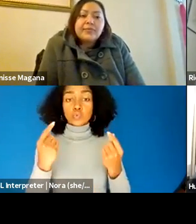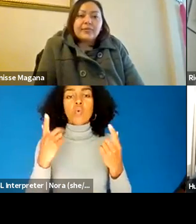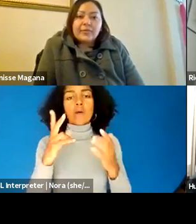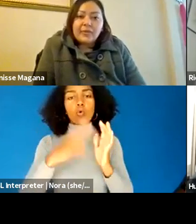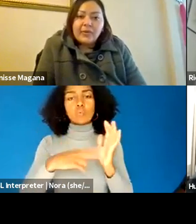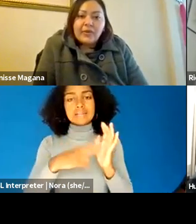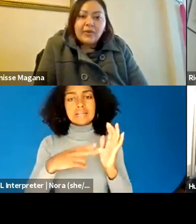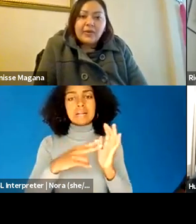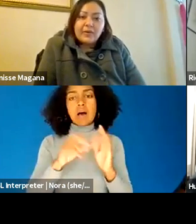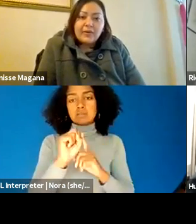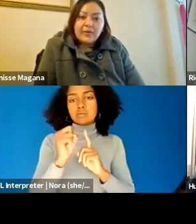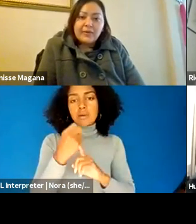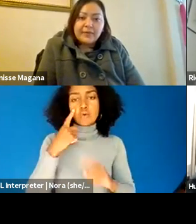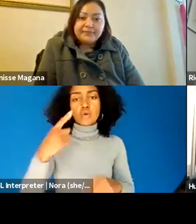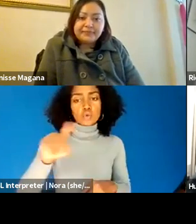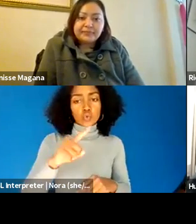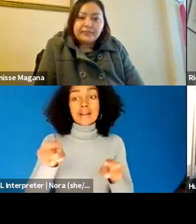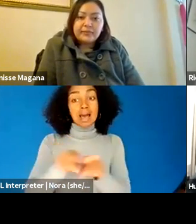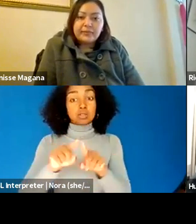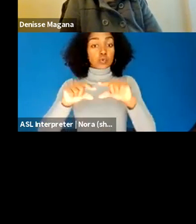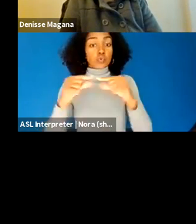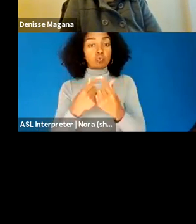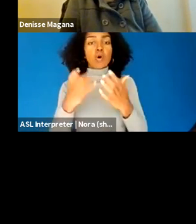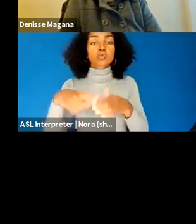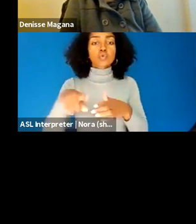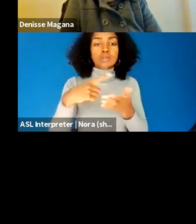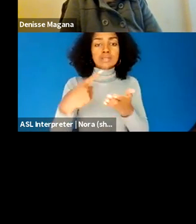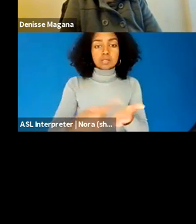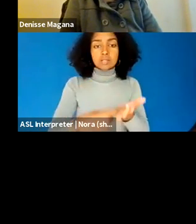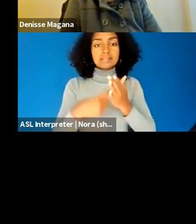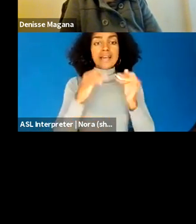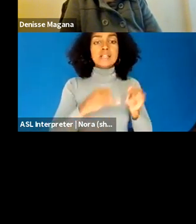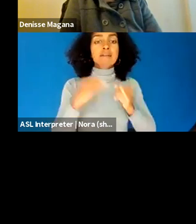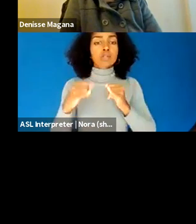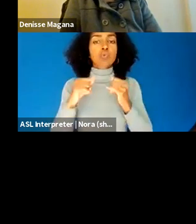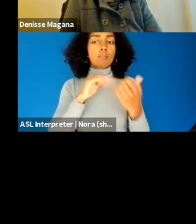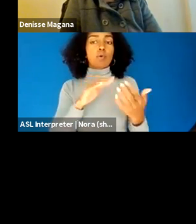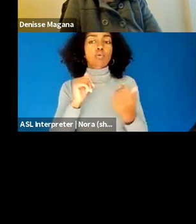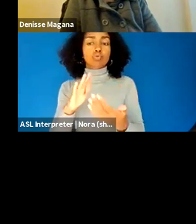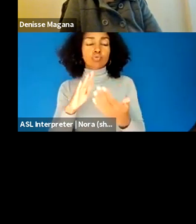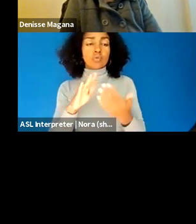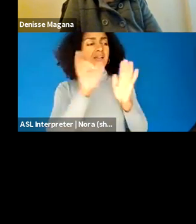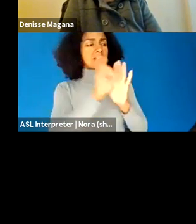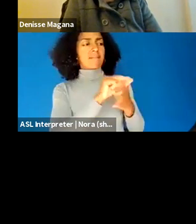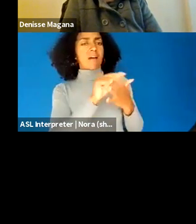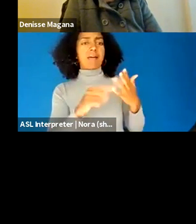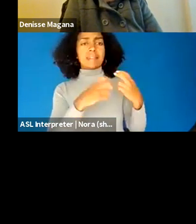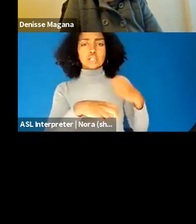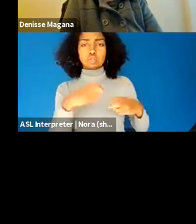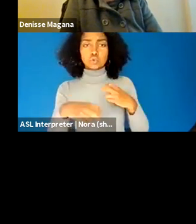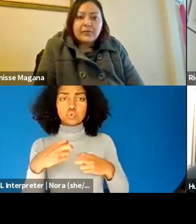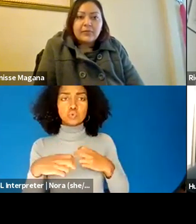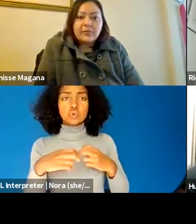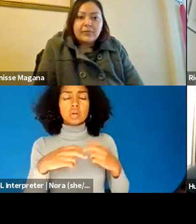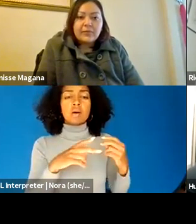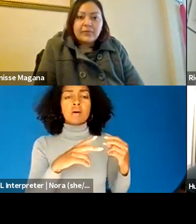as a group, discuss individual approaches, identify the issue, and I'm gonna put these instructions and the scenario in the